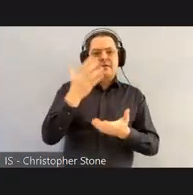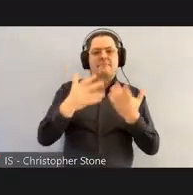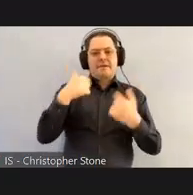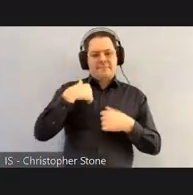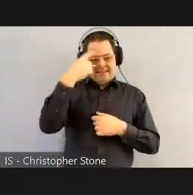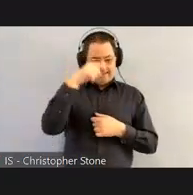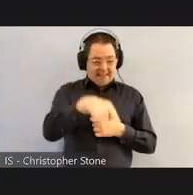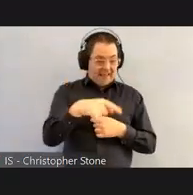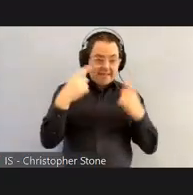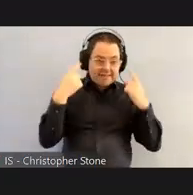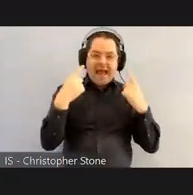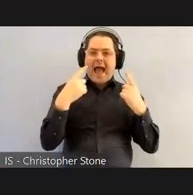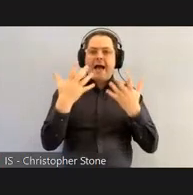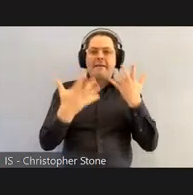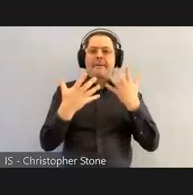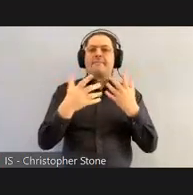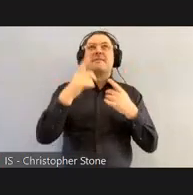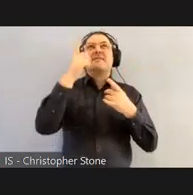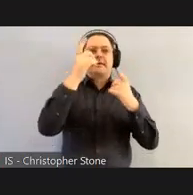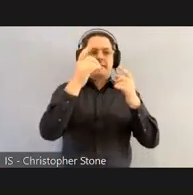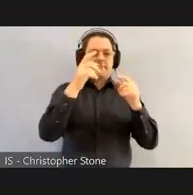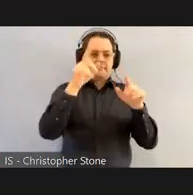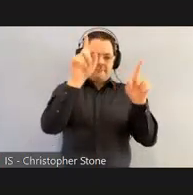is a curse or this is